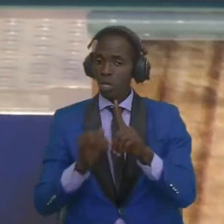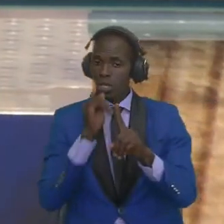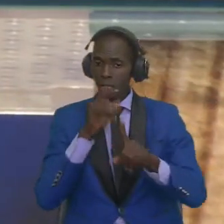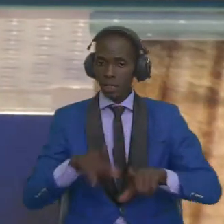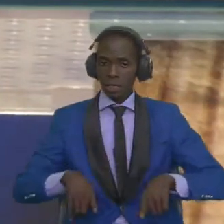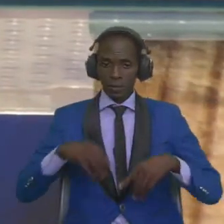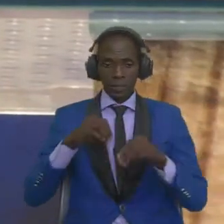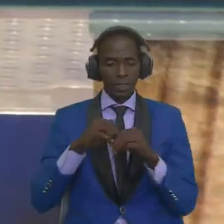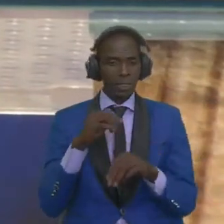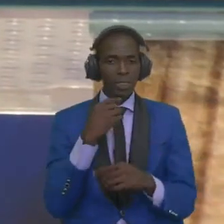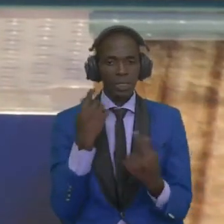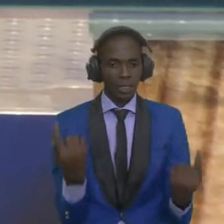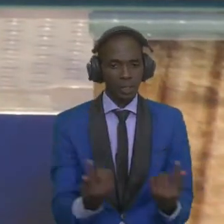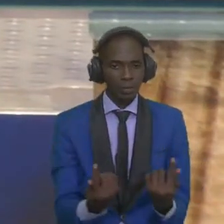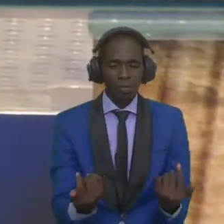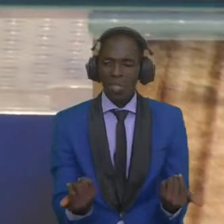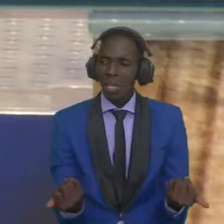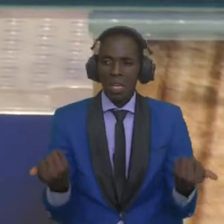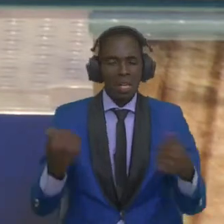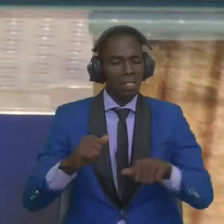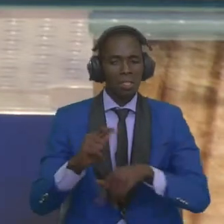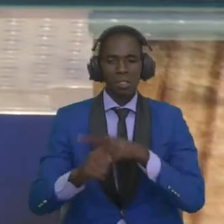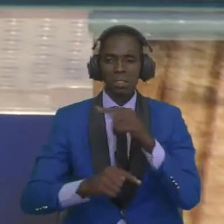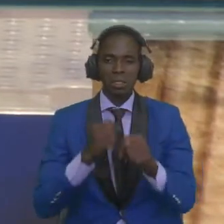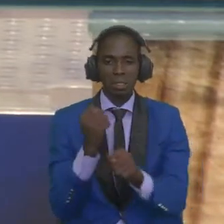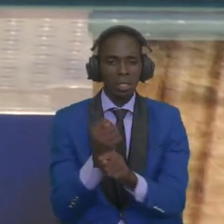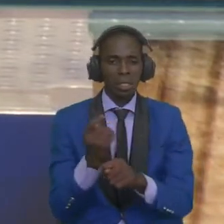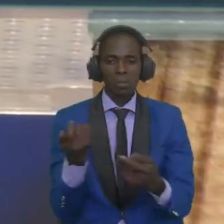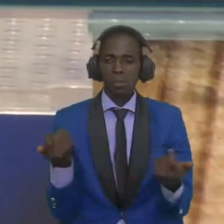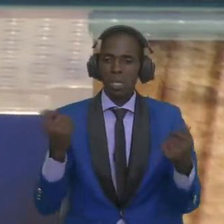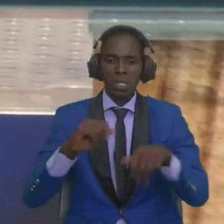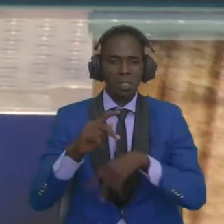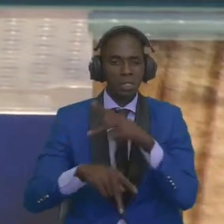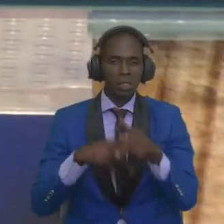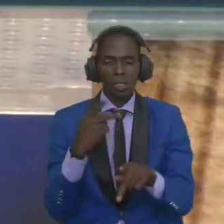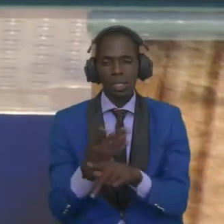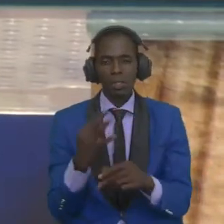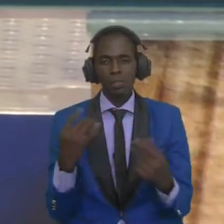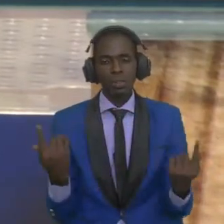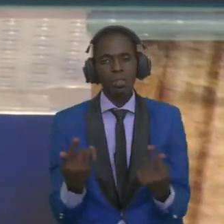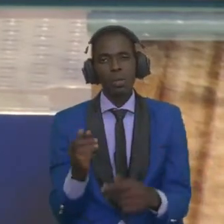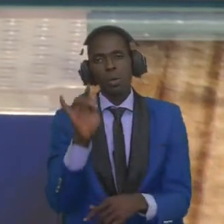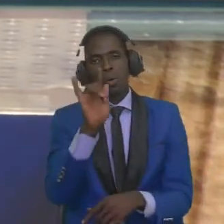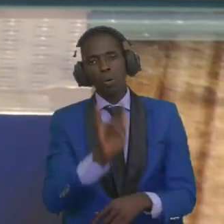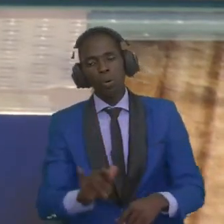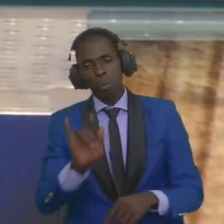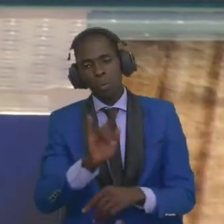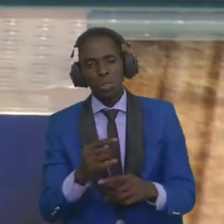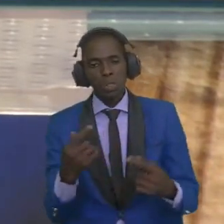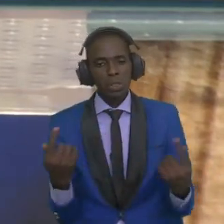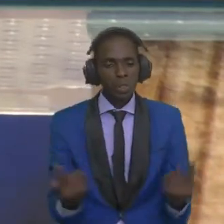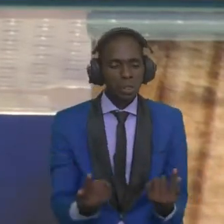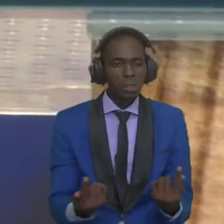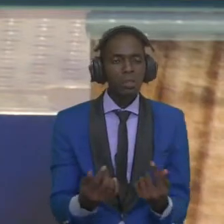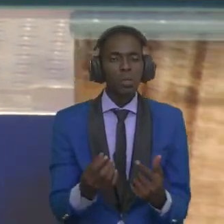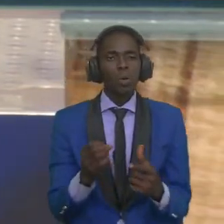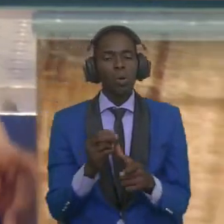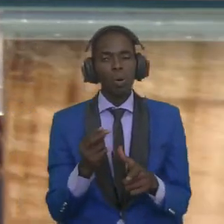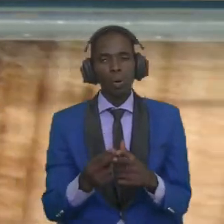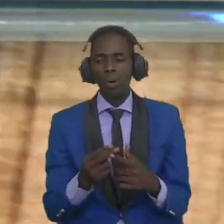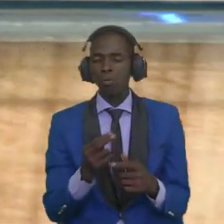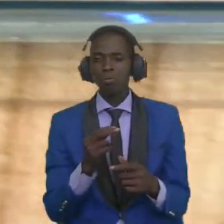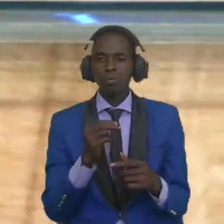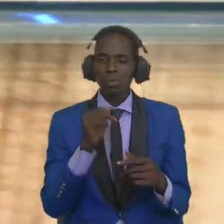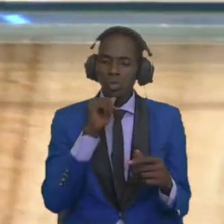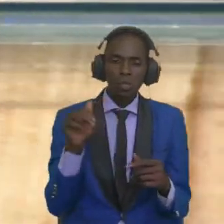sin, any form of sin, no matter how common other people are doing it, and he is doing it, he's